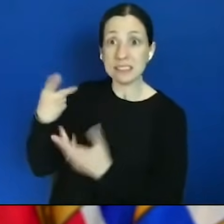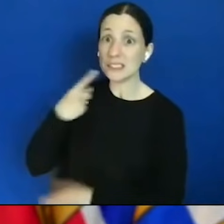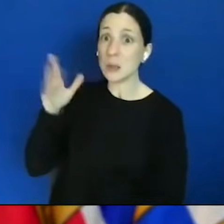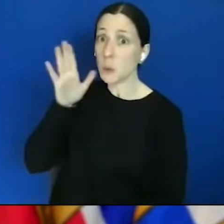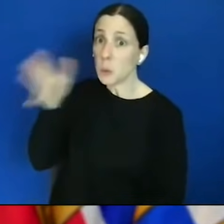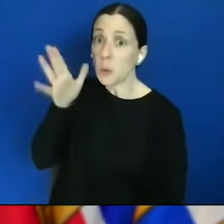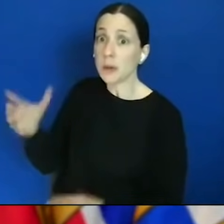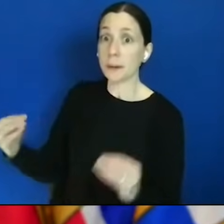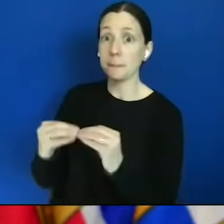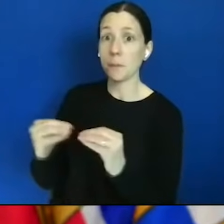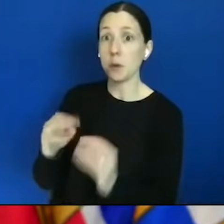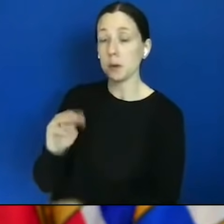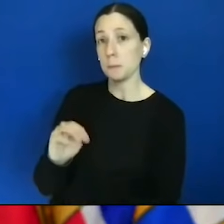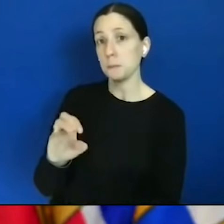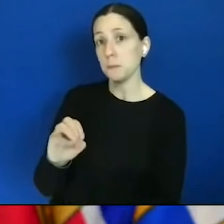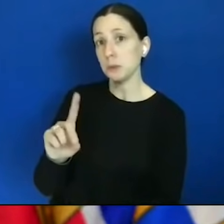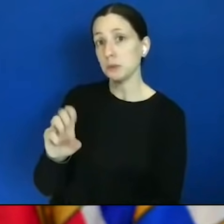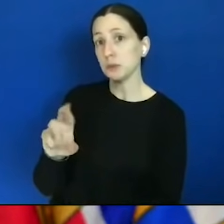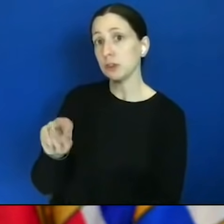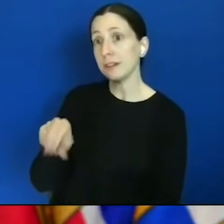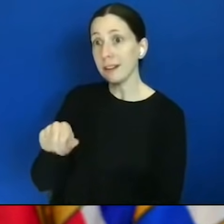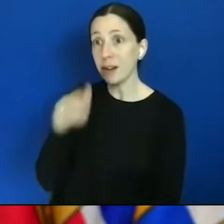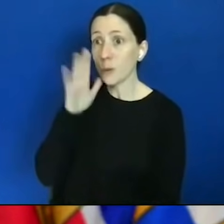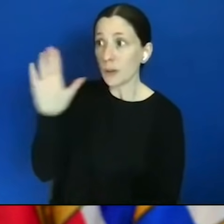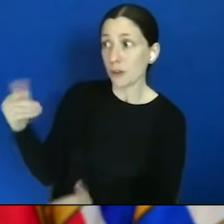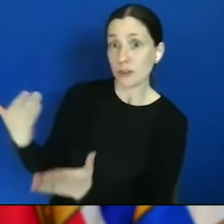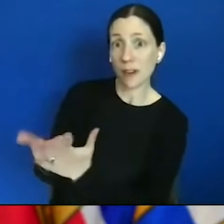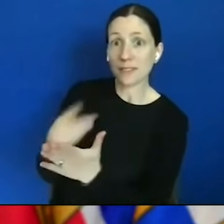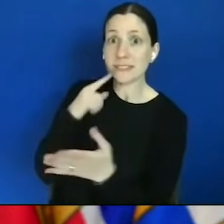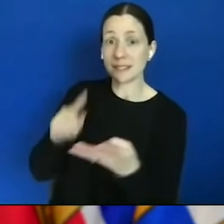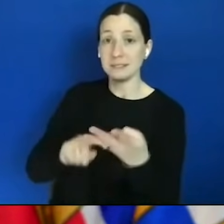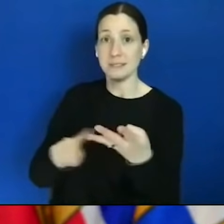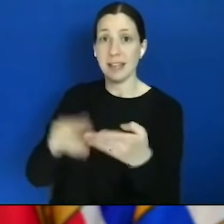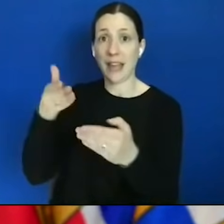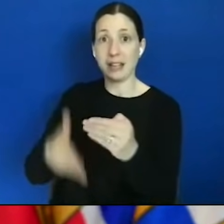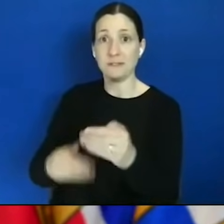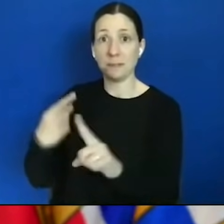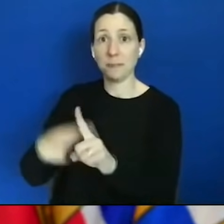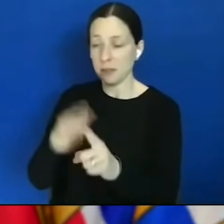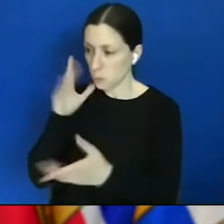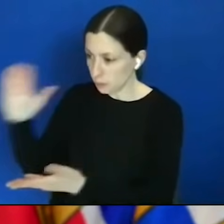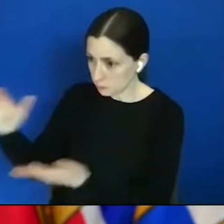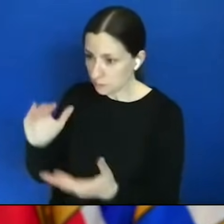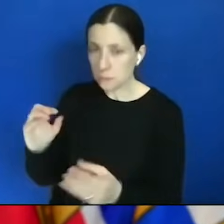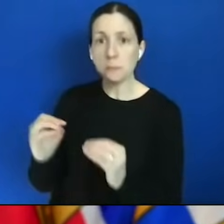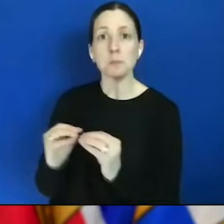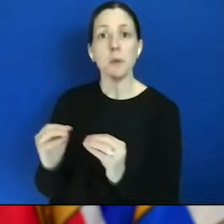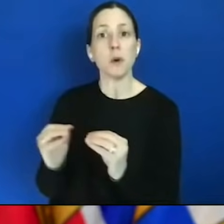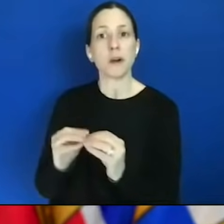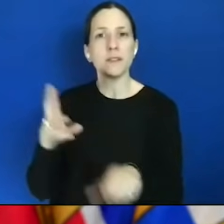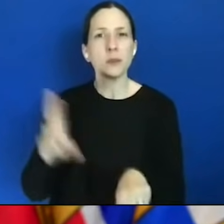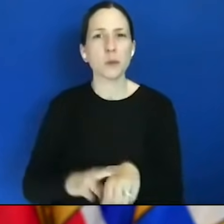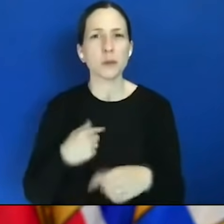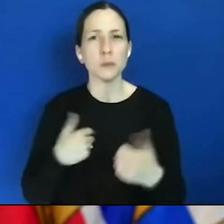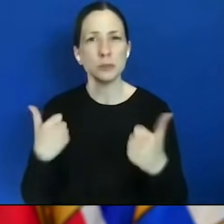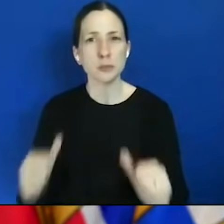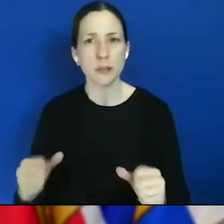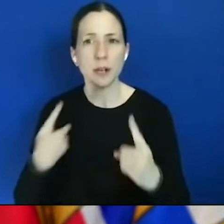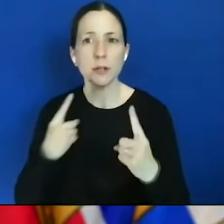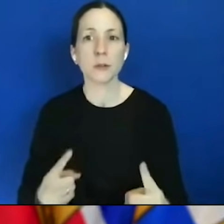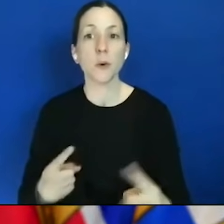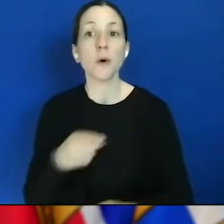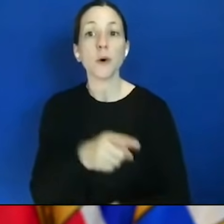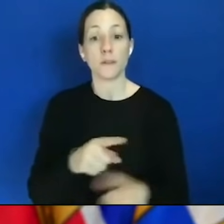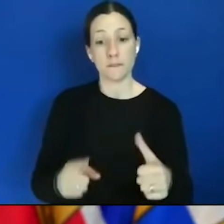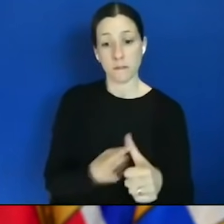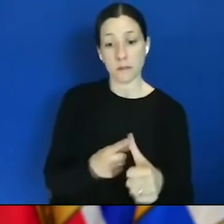this month. So this is a temporary issue, and we are doing our best in every clinic to make sure if you received Moderna that you'll have